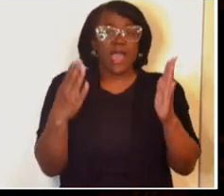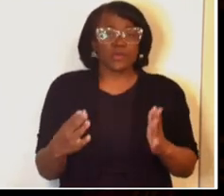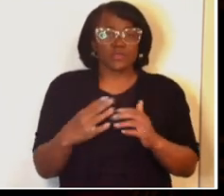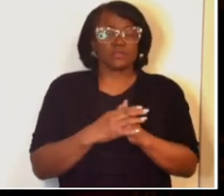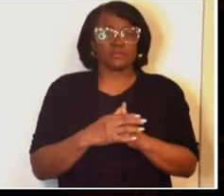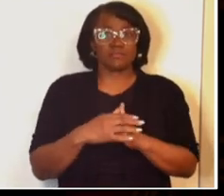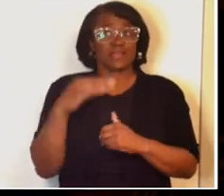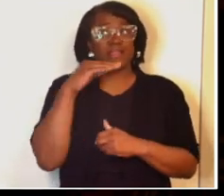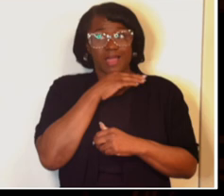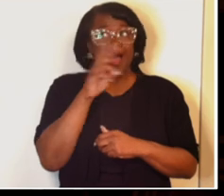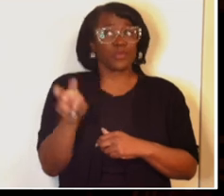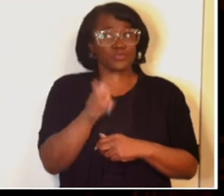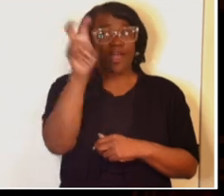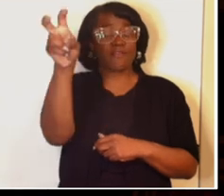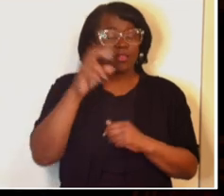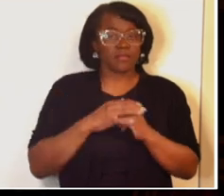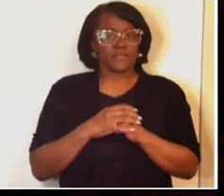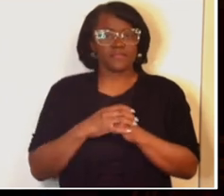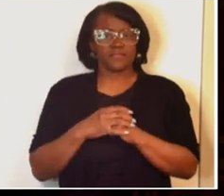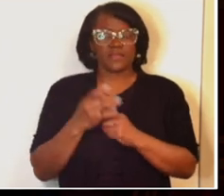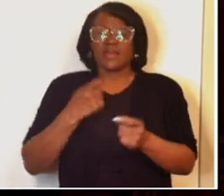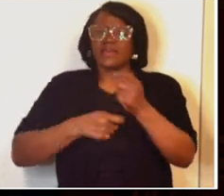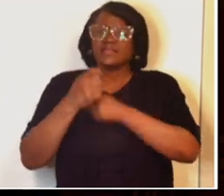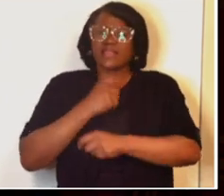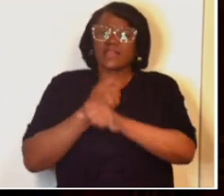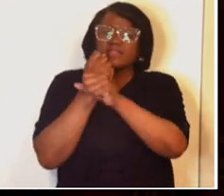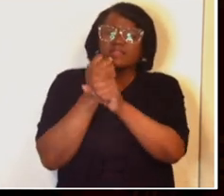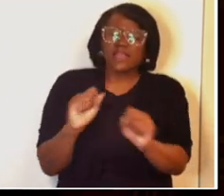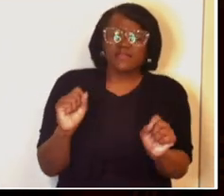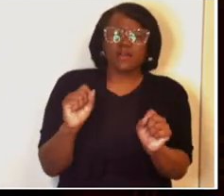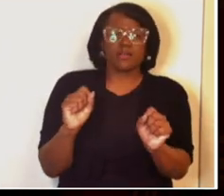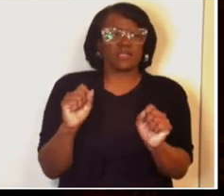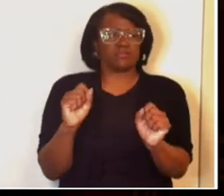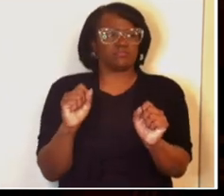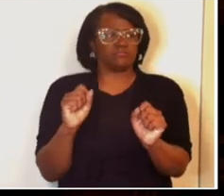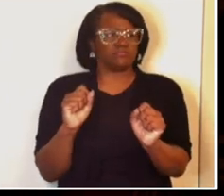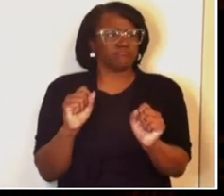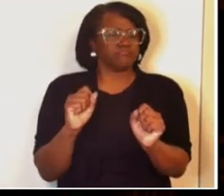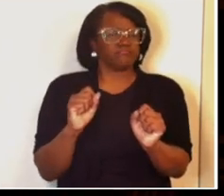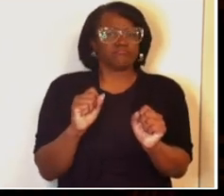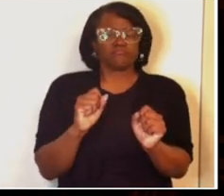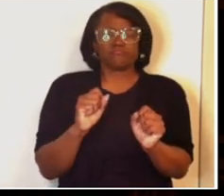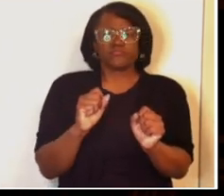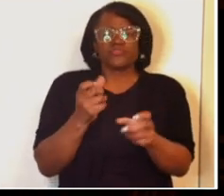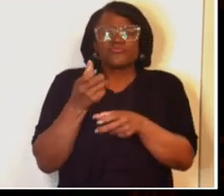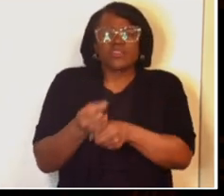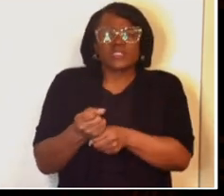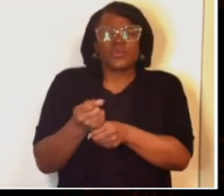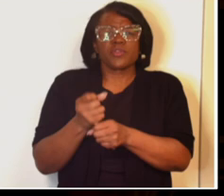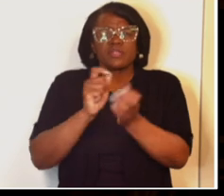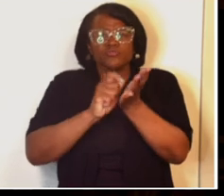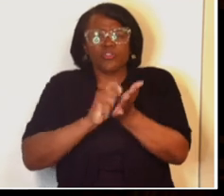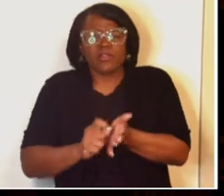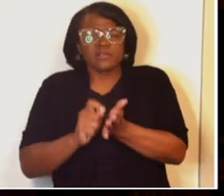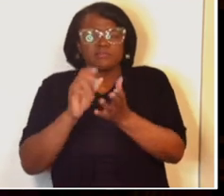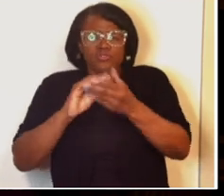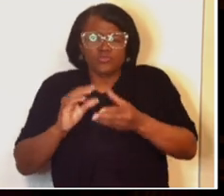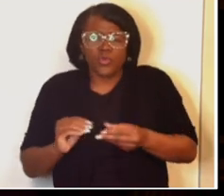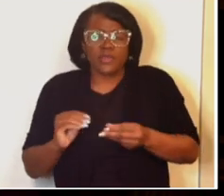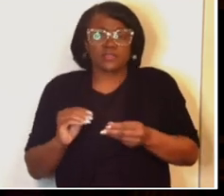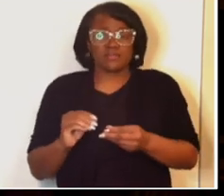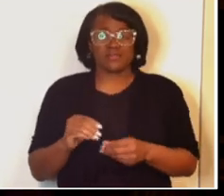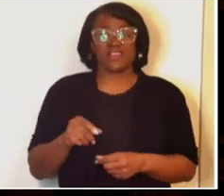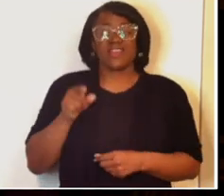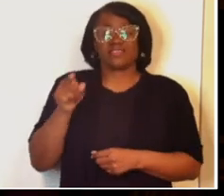Instead of being a safeguard for the funding of credible journalism, the paywall is one of many things that fuels